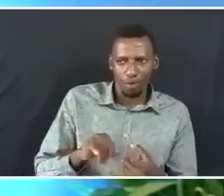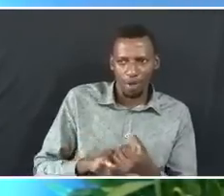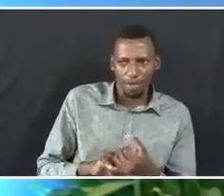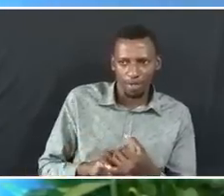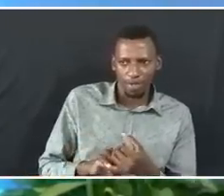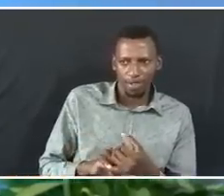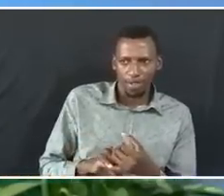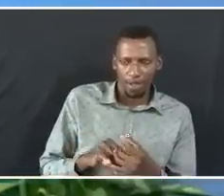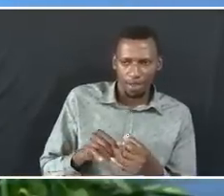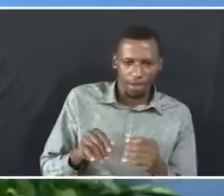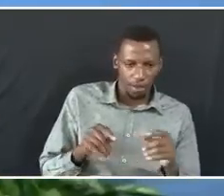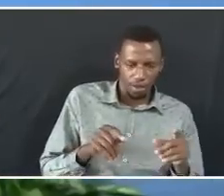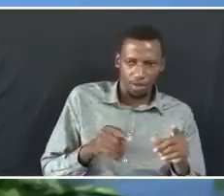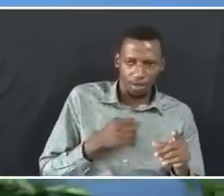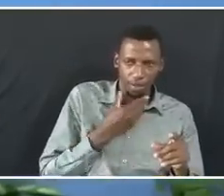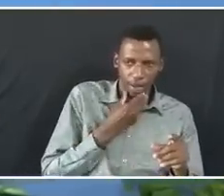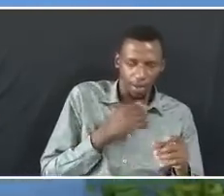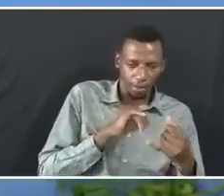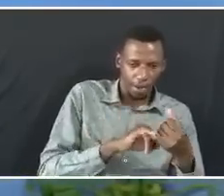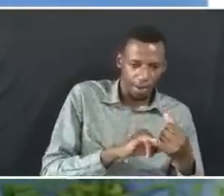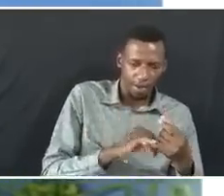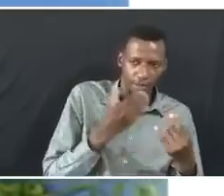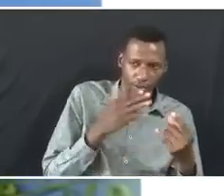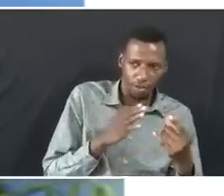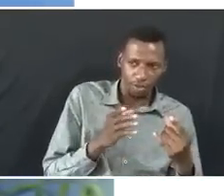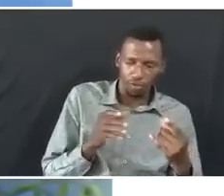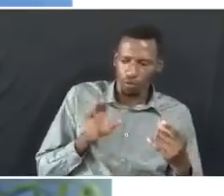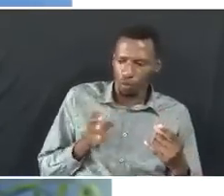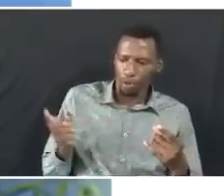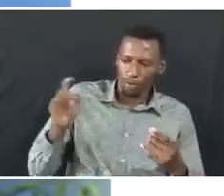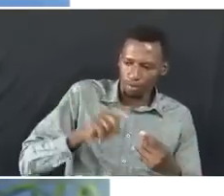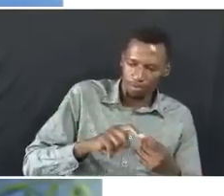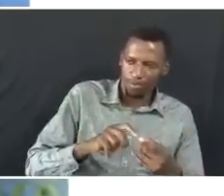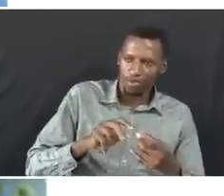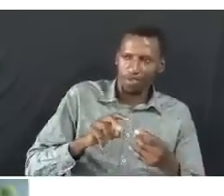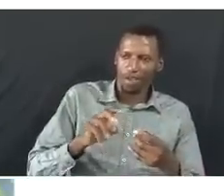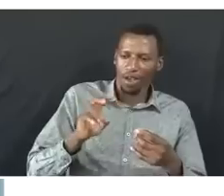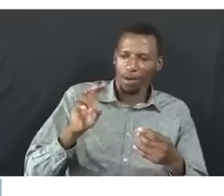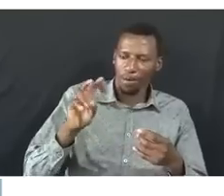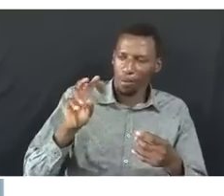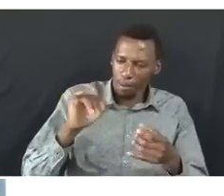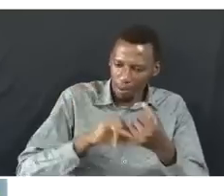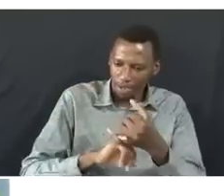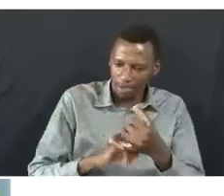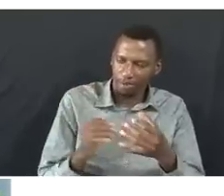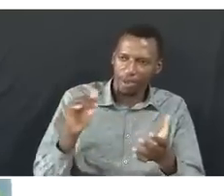so that you can say, the Adventist preacher.